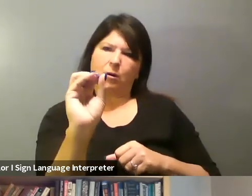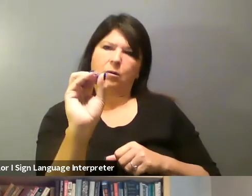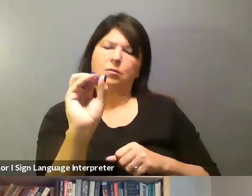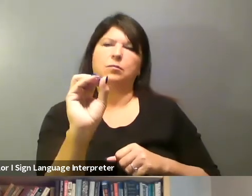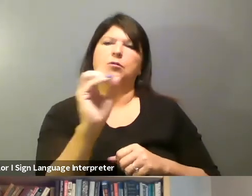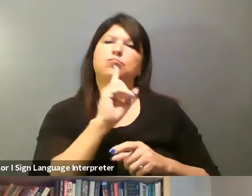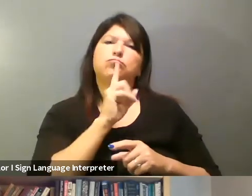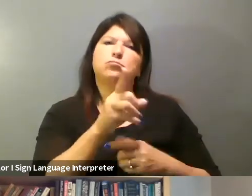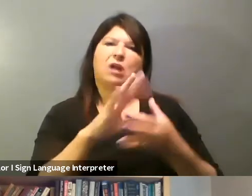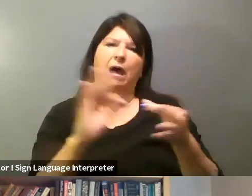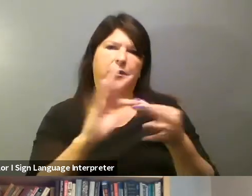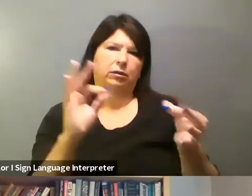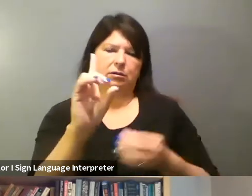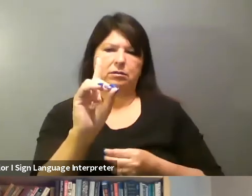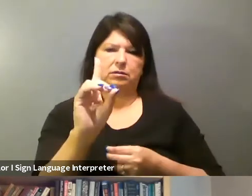movement and,